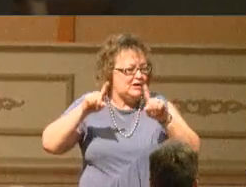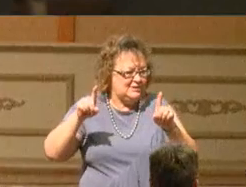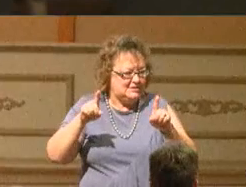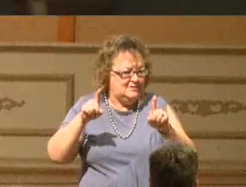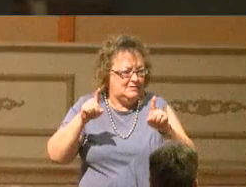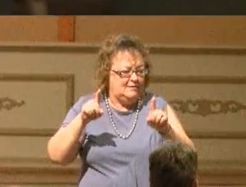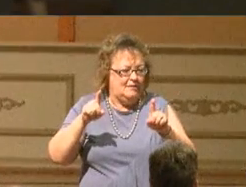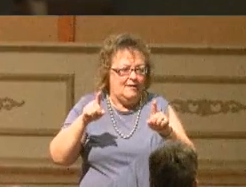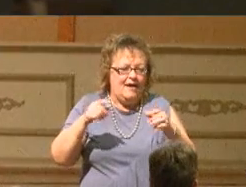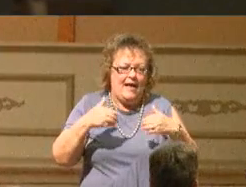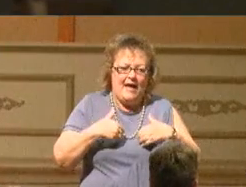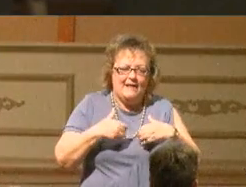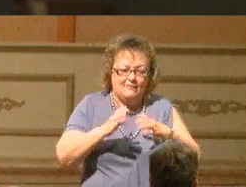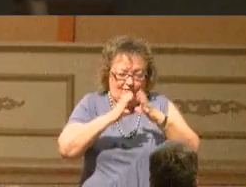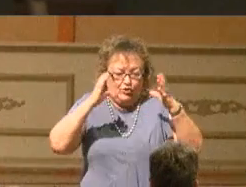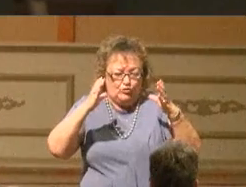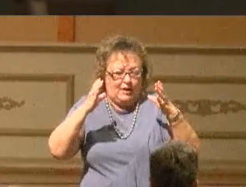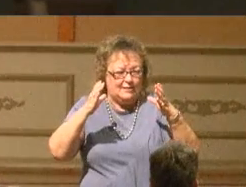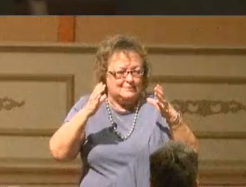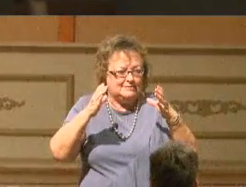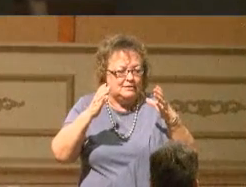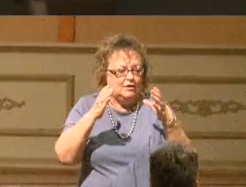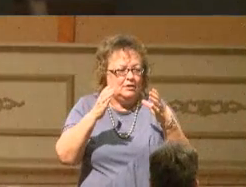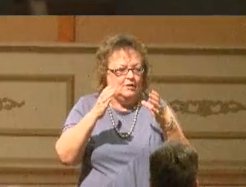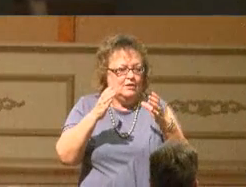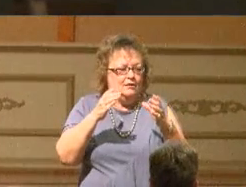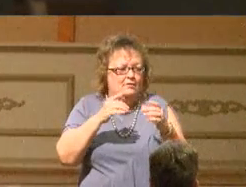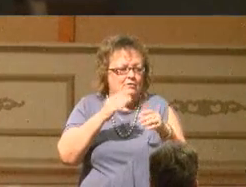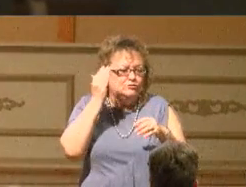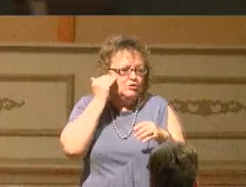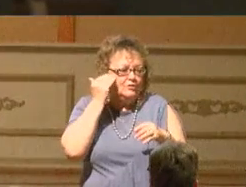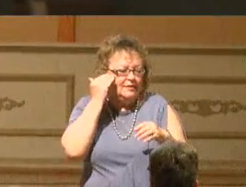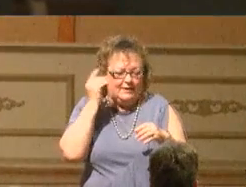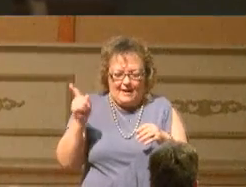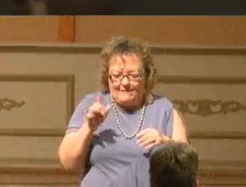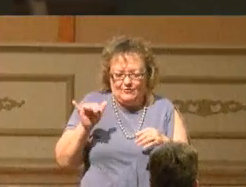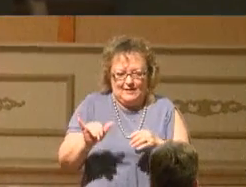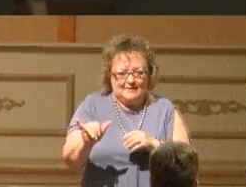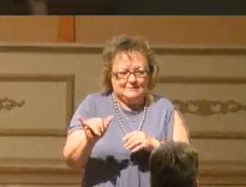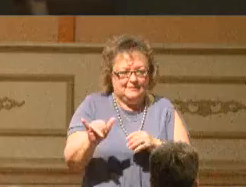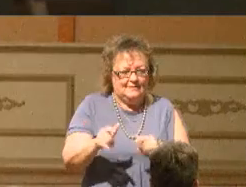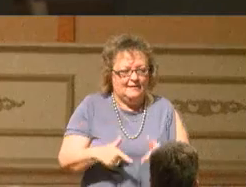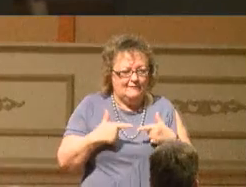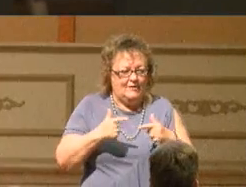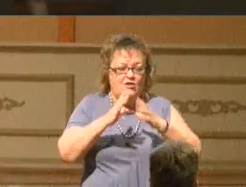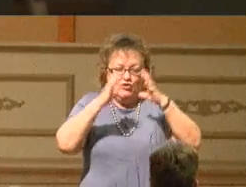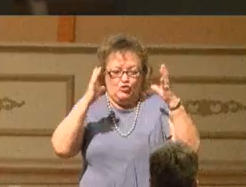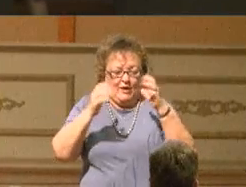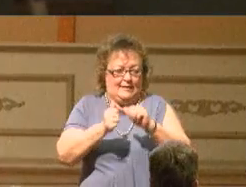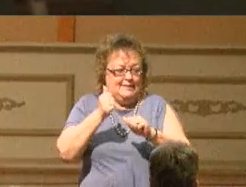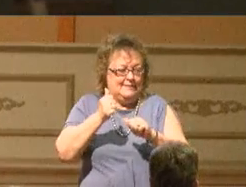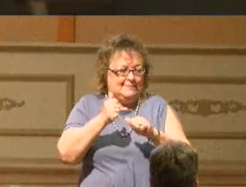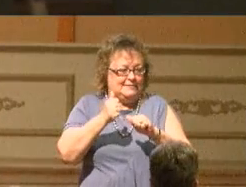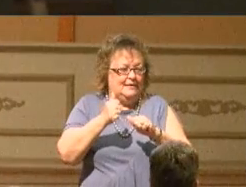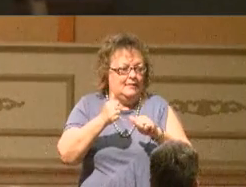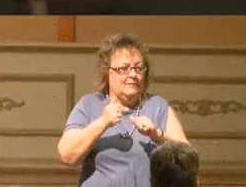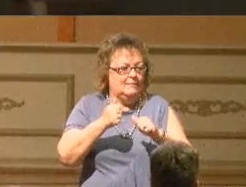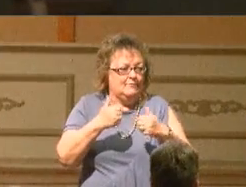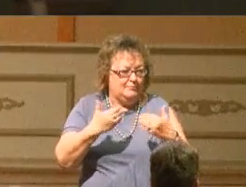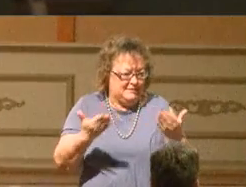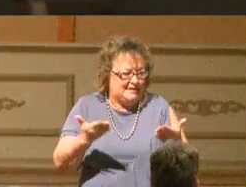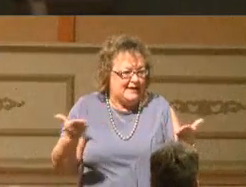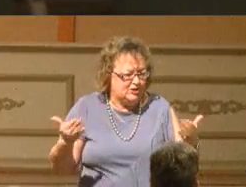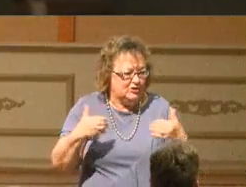"have," the greatest certainty, "everlasting life," the greatest possession. The greatest